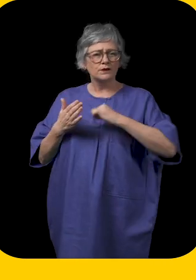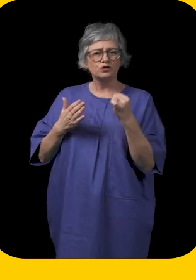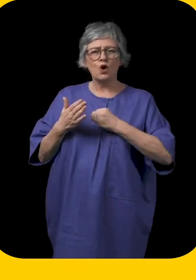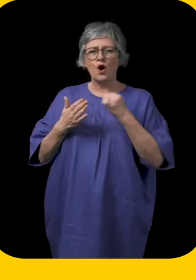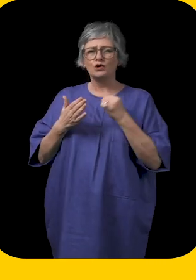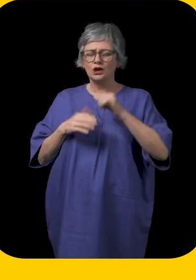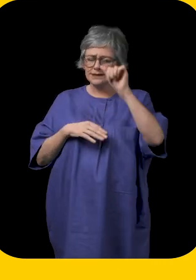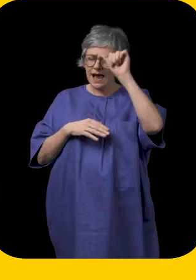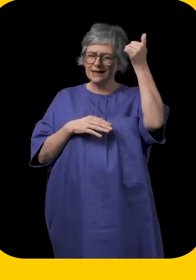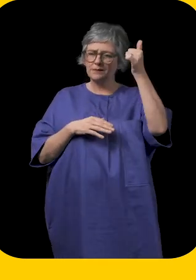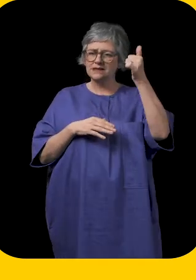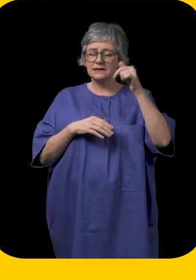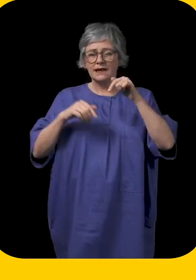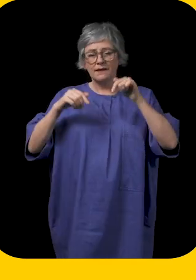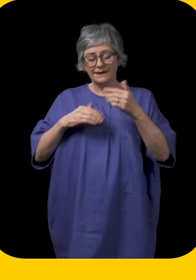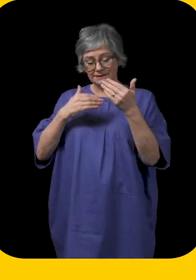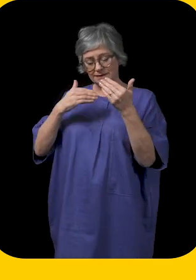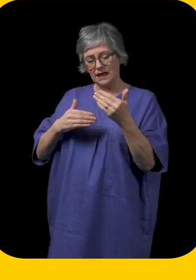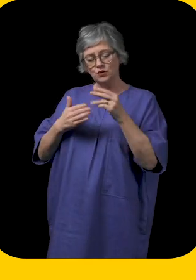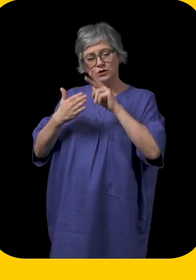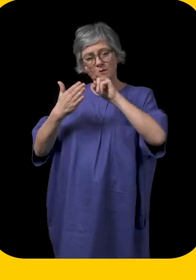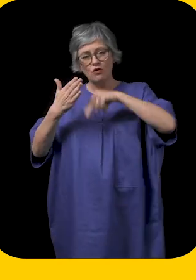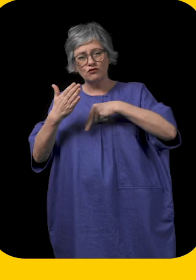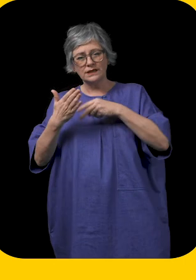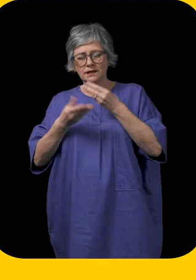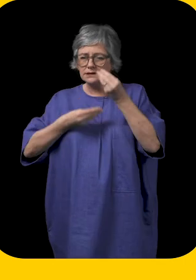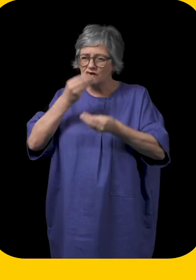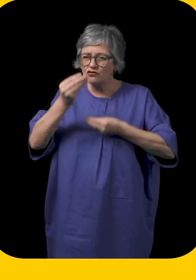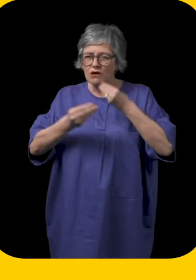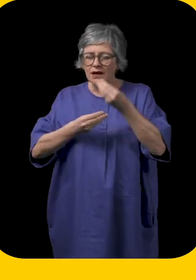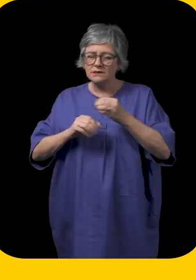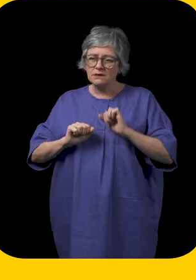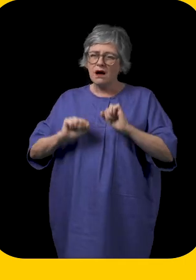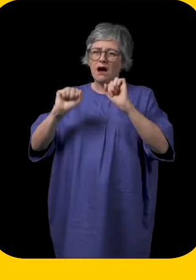Scottish academic. So this section that I'm reading describes her